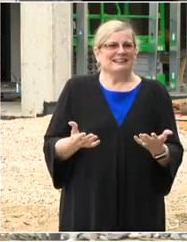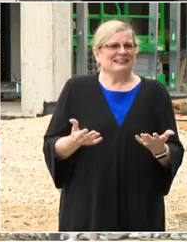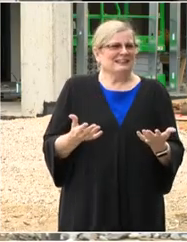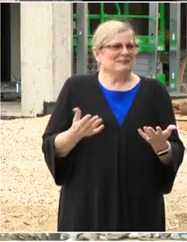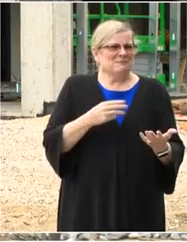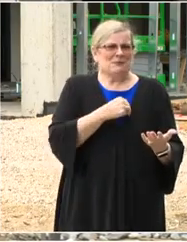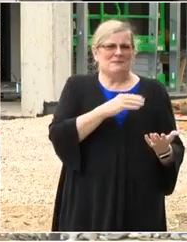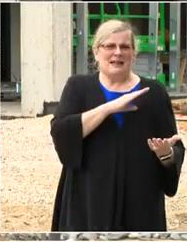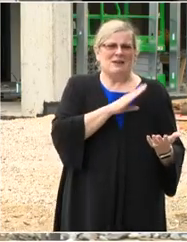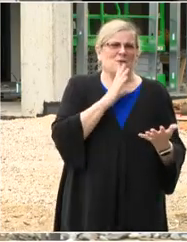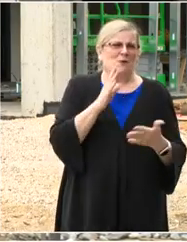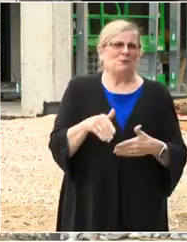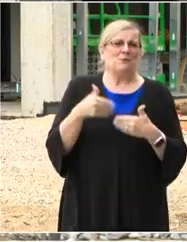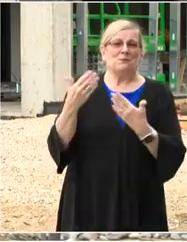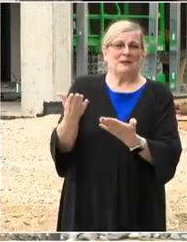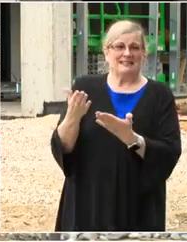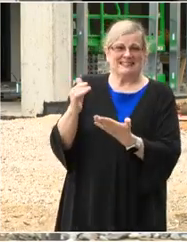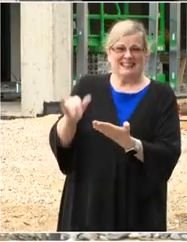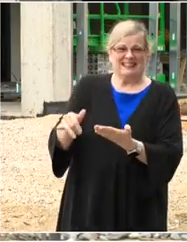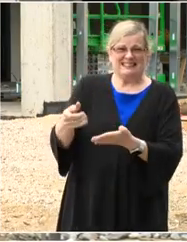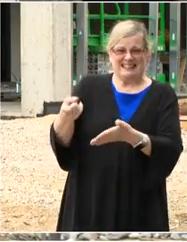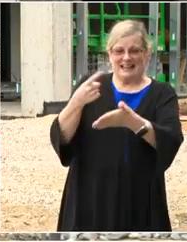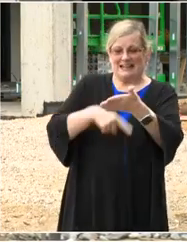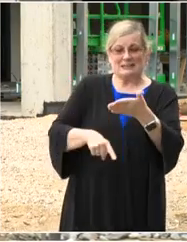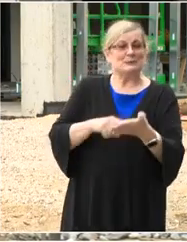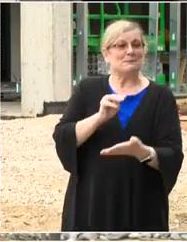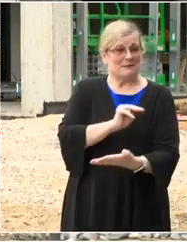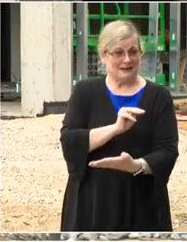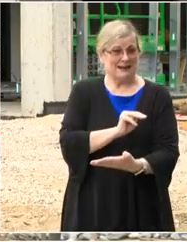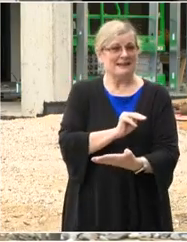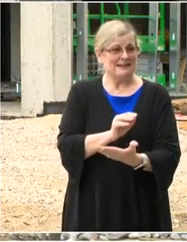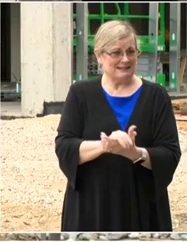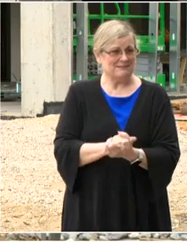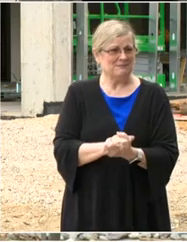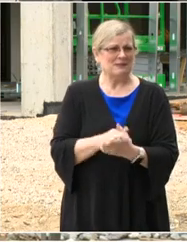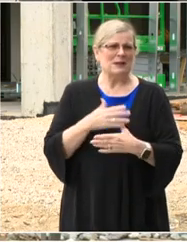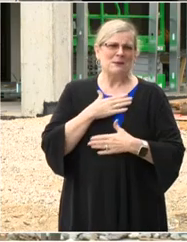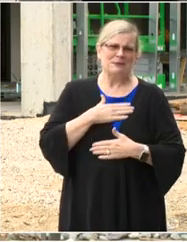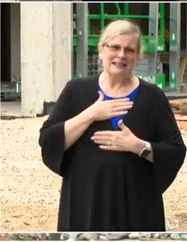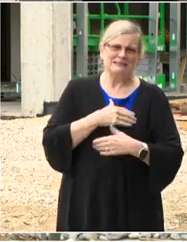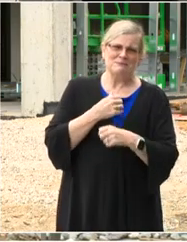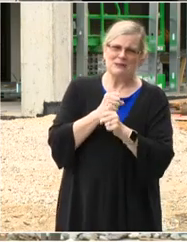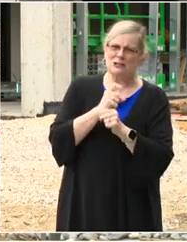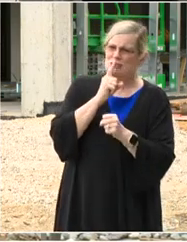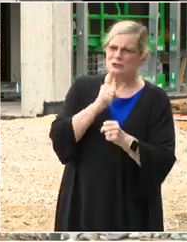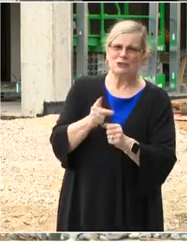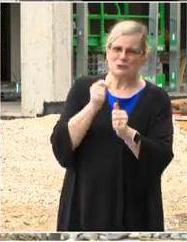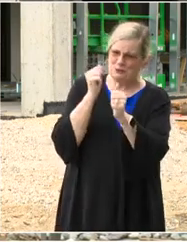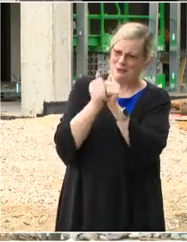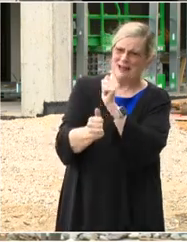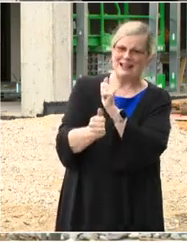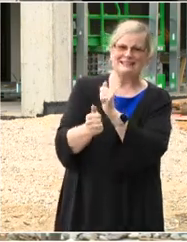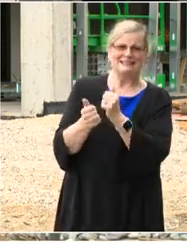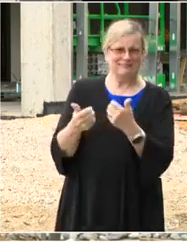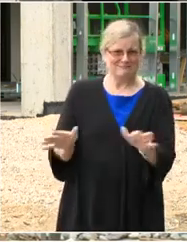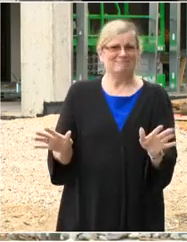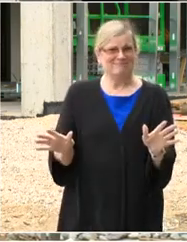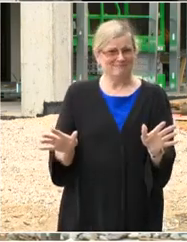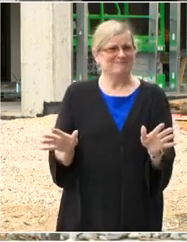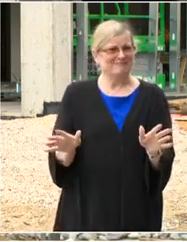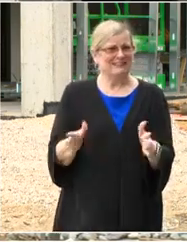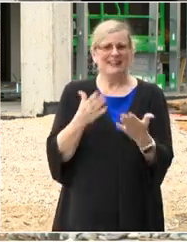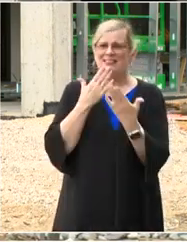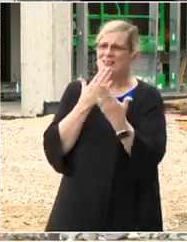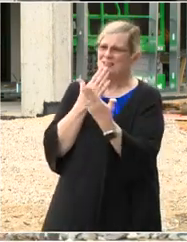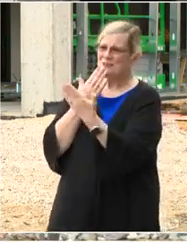to the council to please make sure that this gets through. Are you with me on that? Great. I